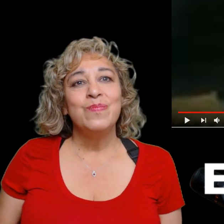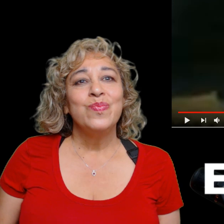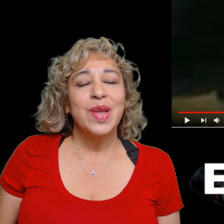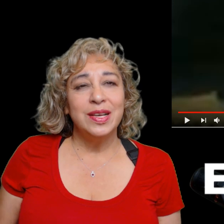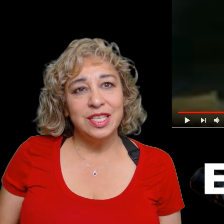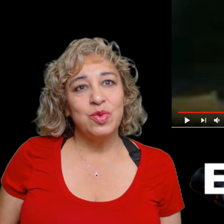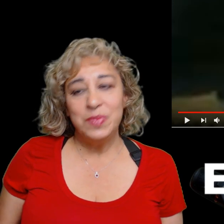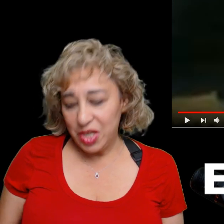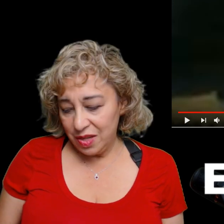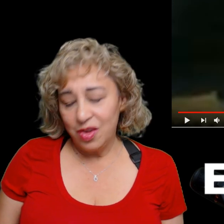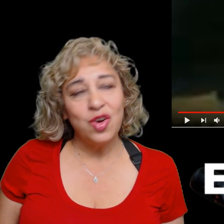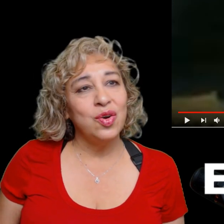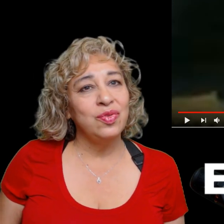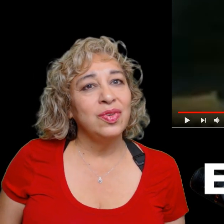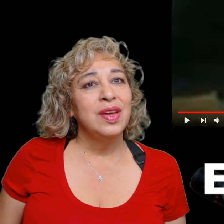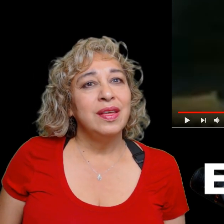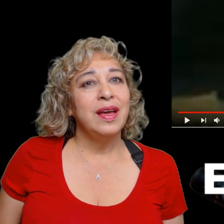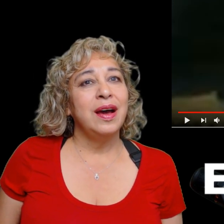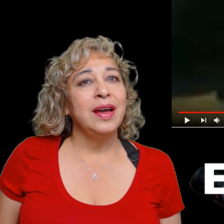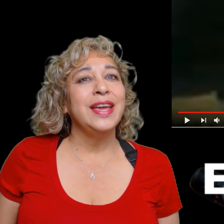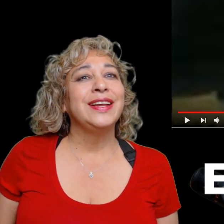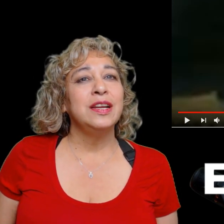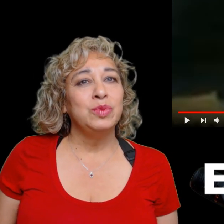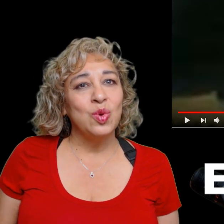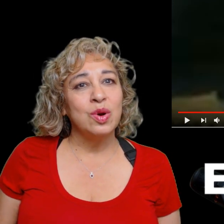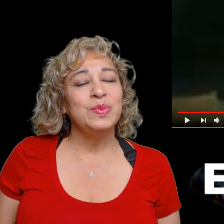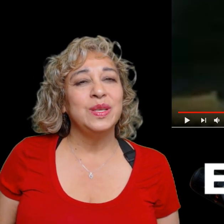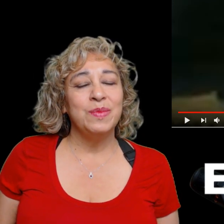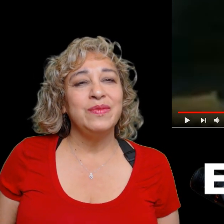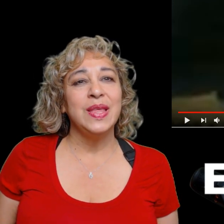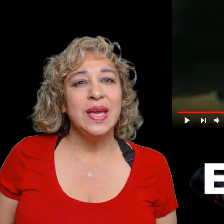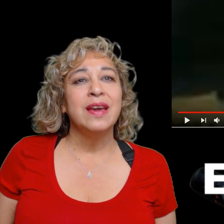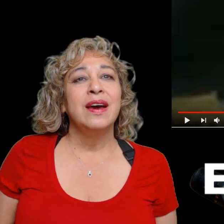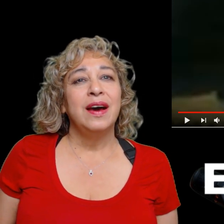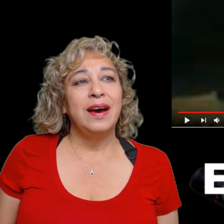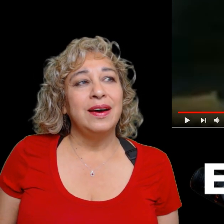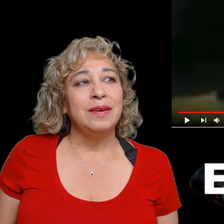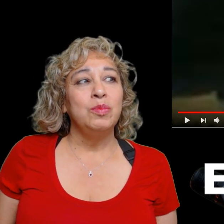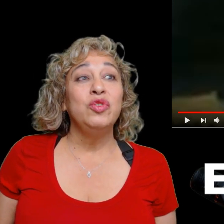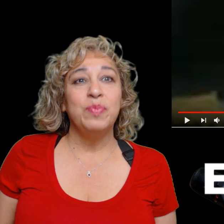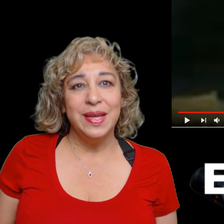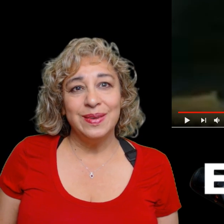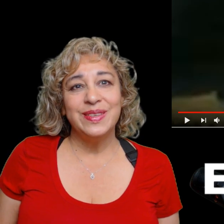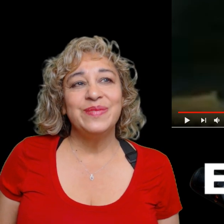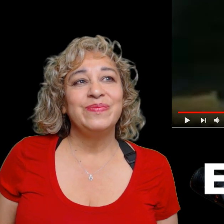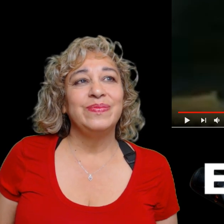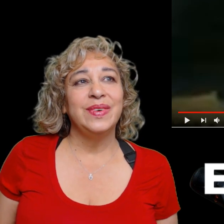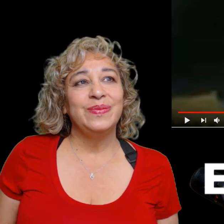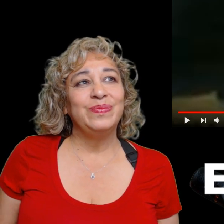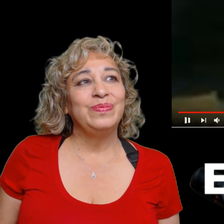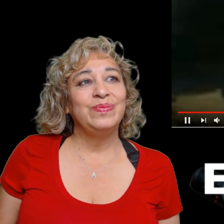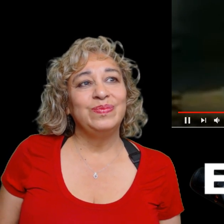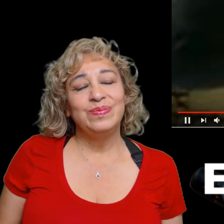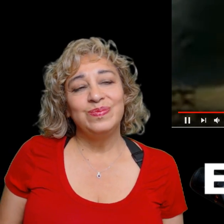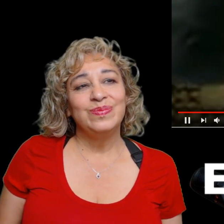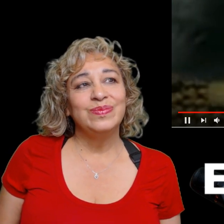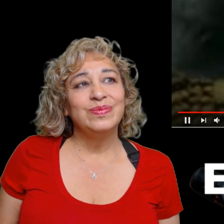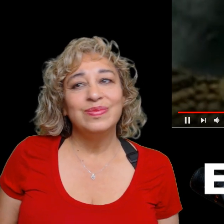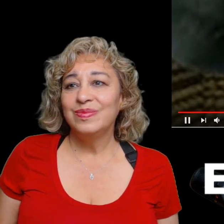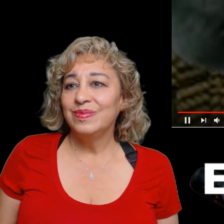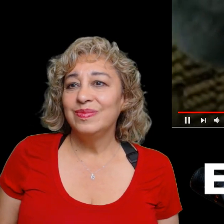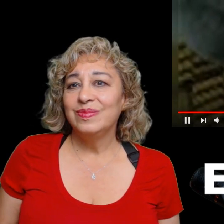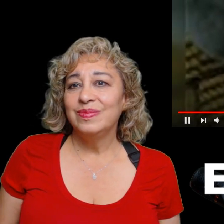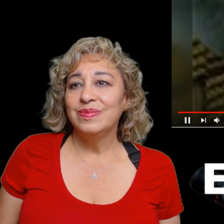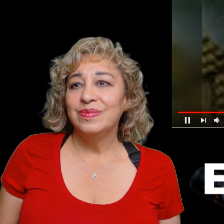any disruption in the earth, it can absorb some of the movement. Eran los